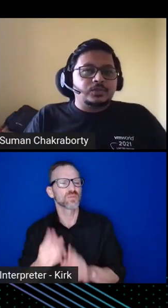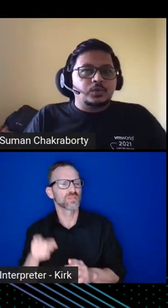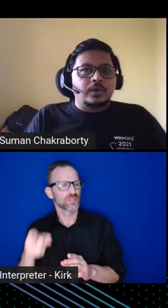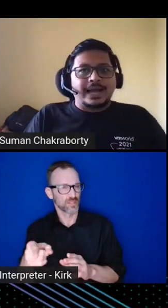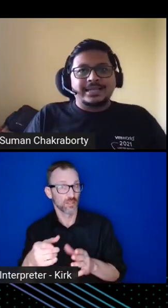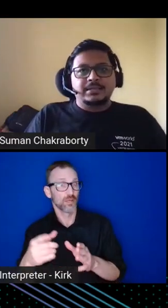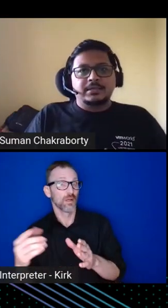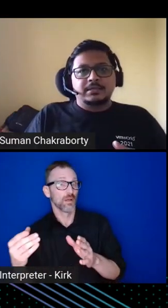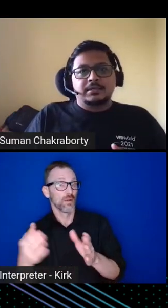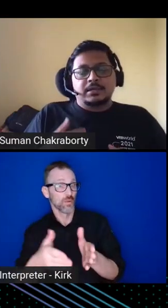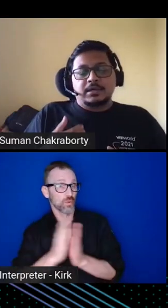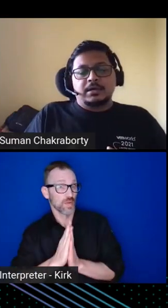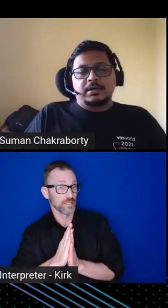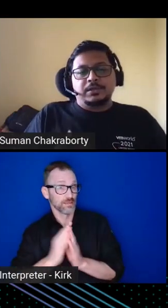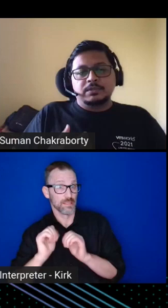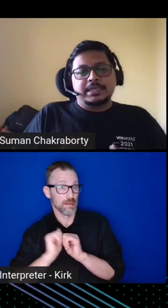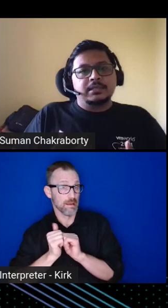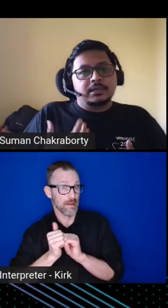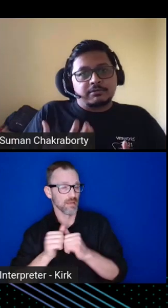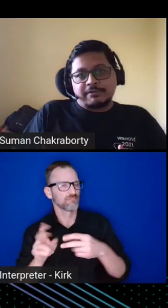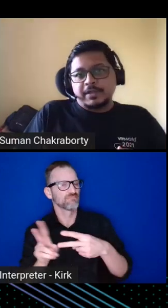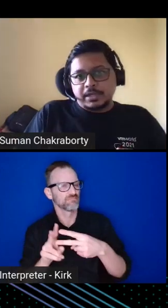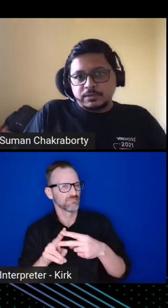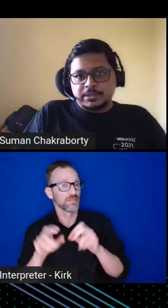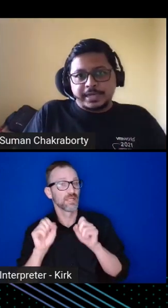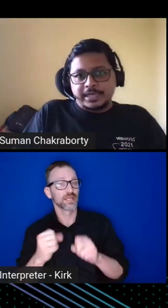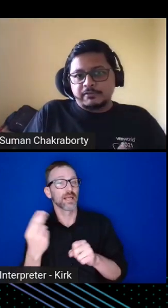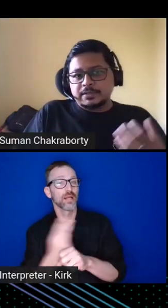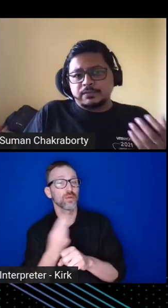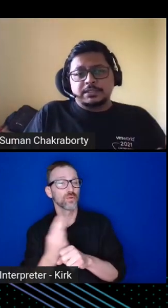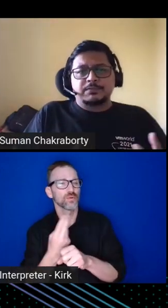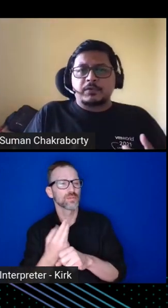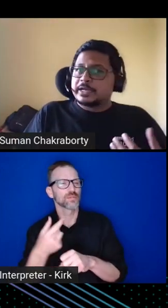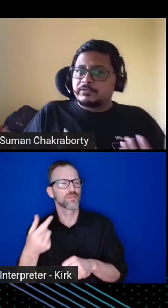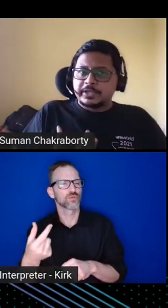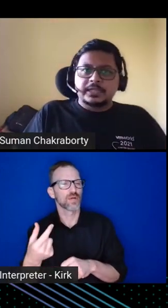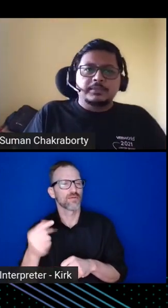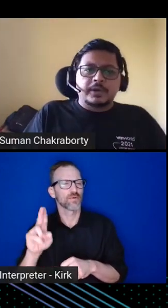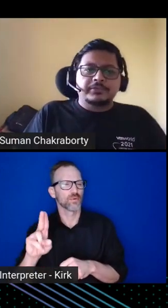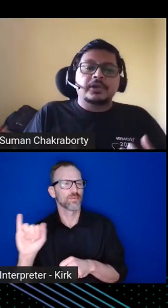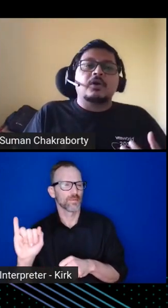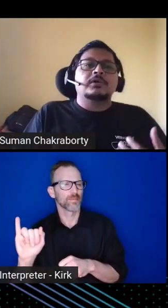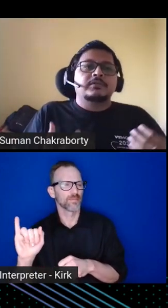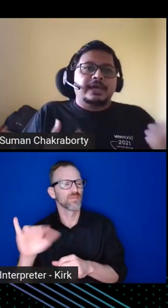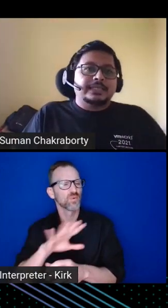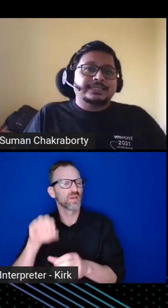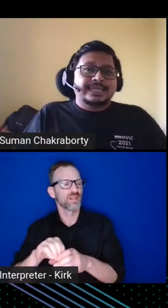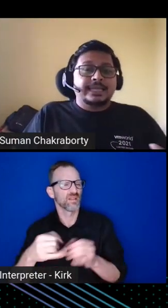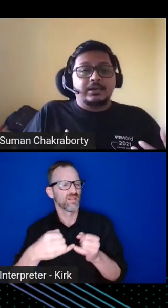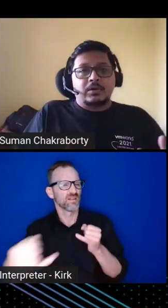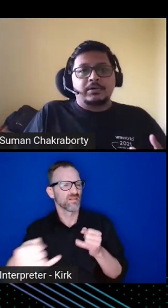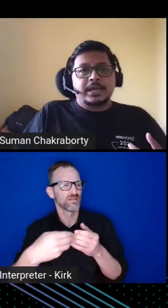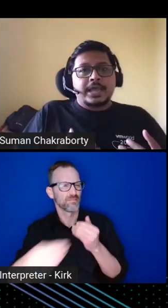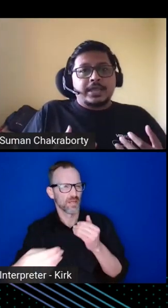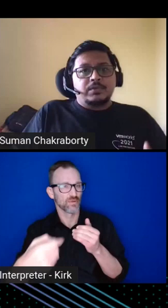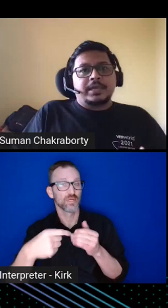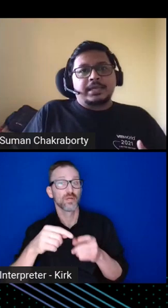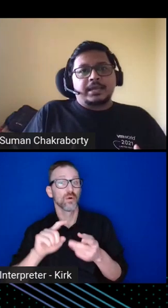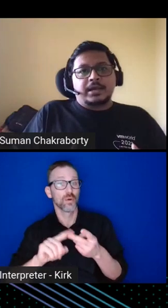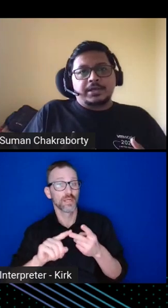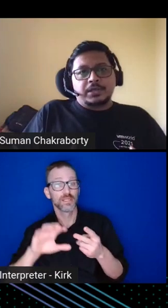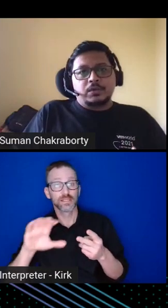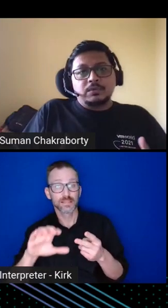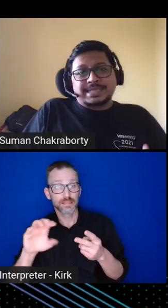make through either using the graphical user interface, which is provided within the boundary, or via the CLI, or you